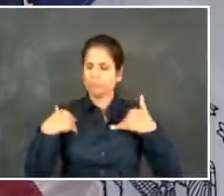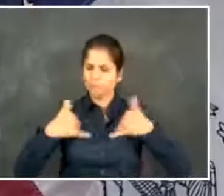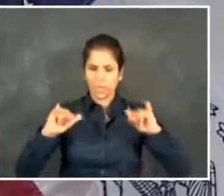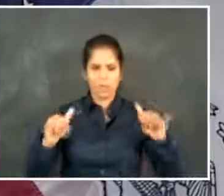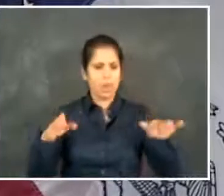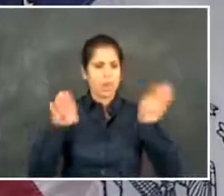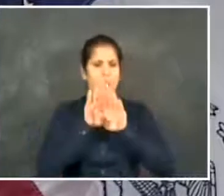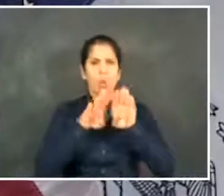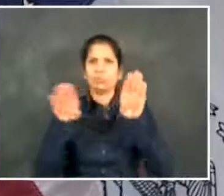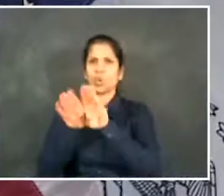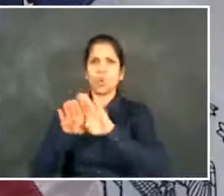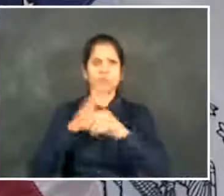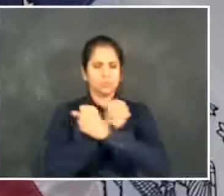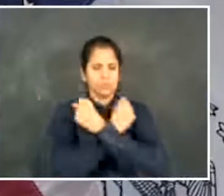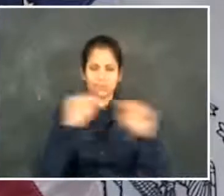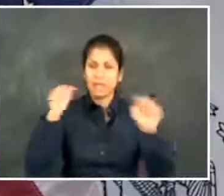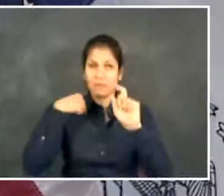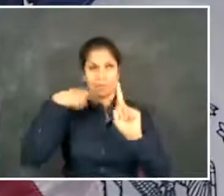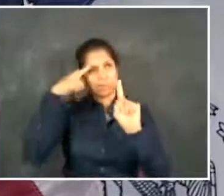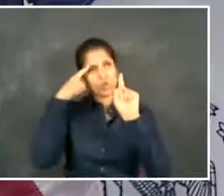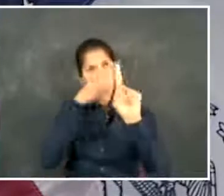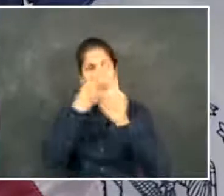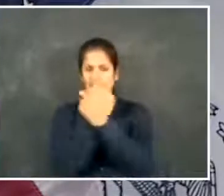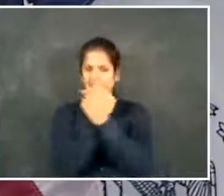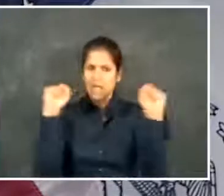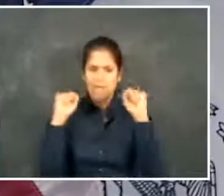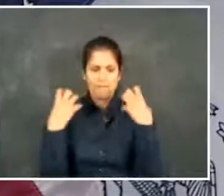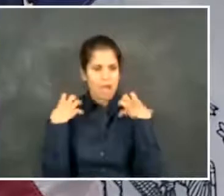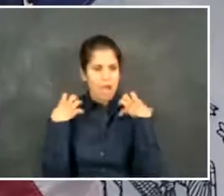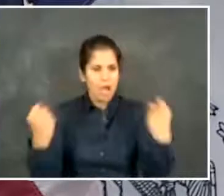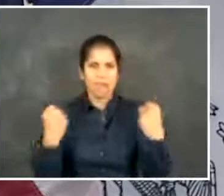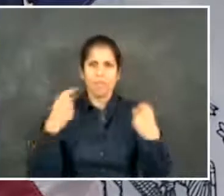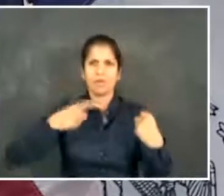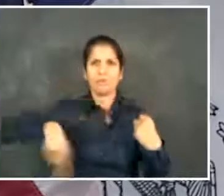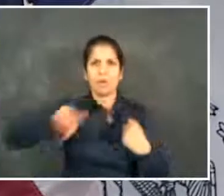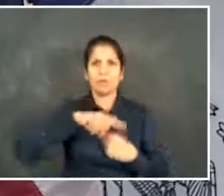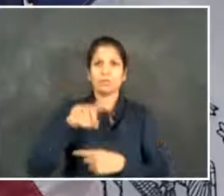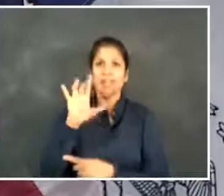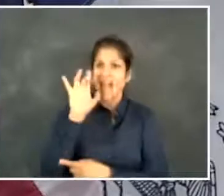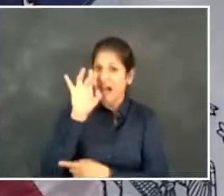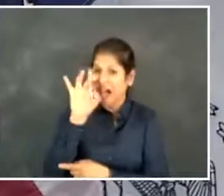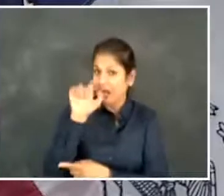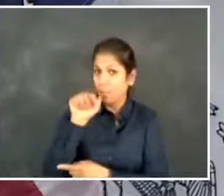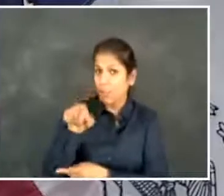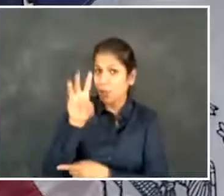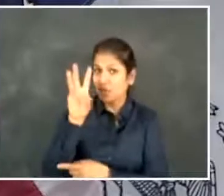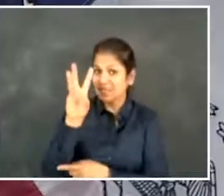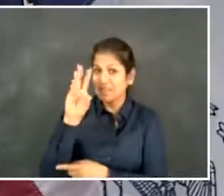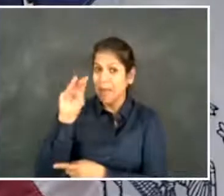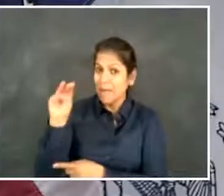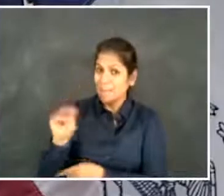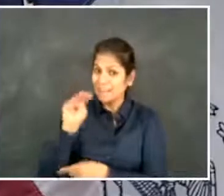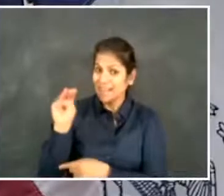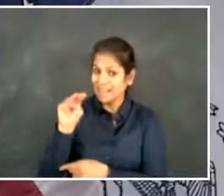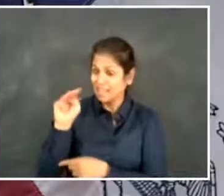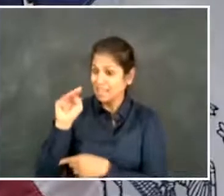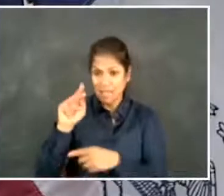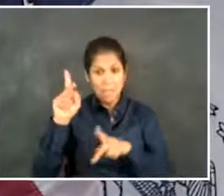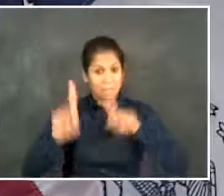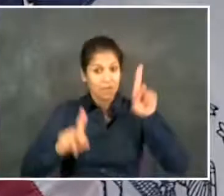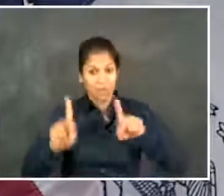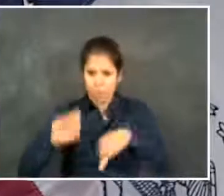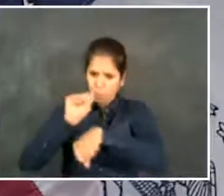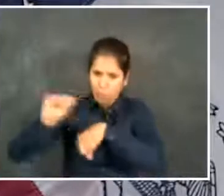And 8.6 million people together have been doing something extraordinary. We got some more to do, but I have absolute faith we will get there